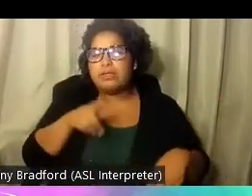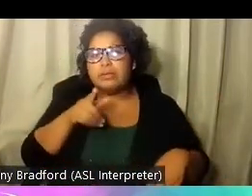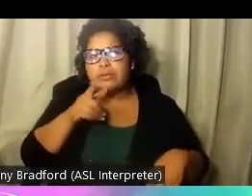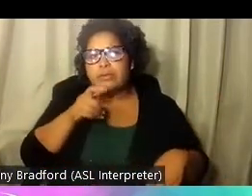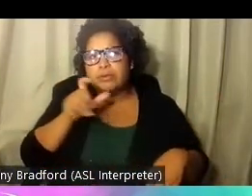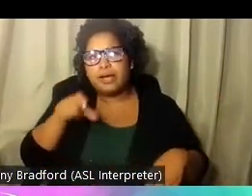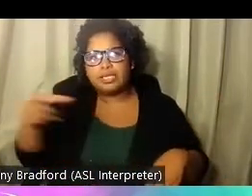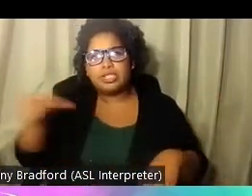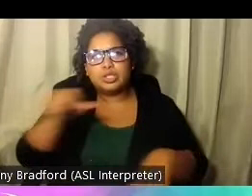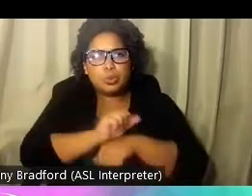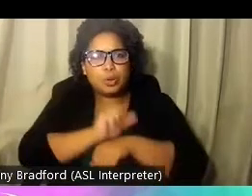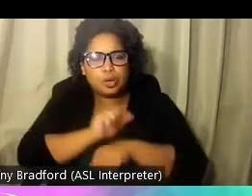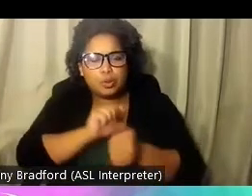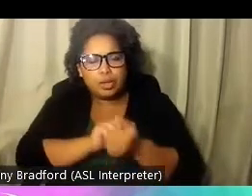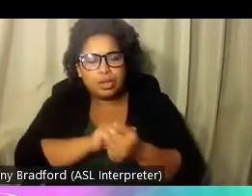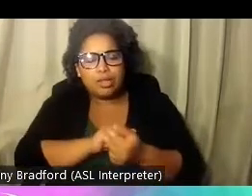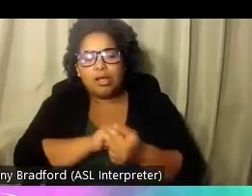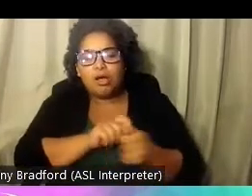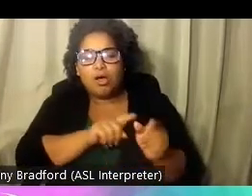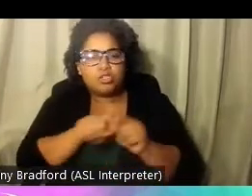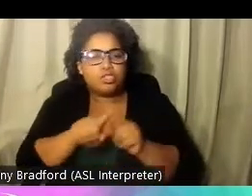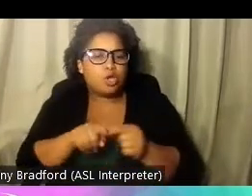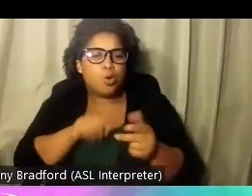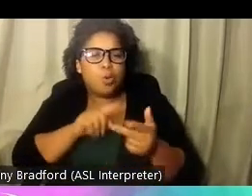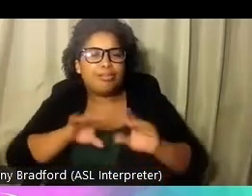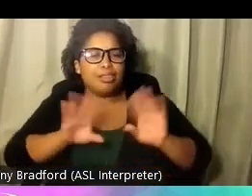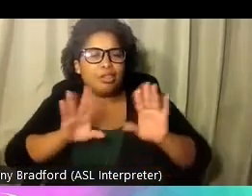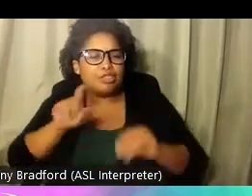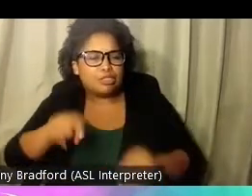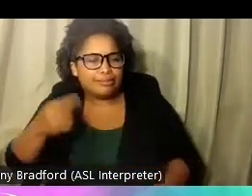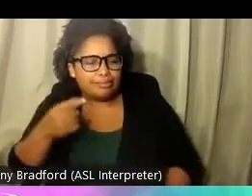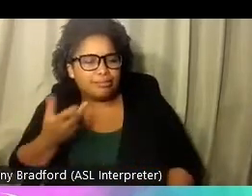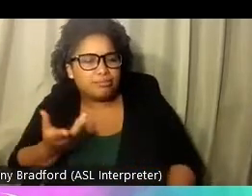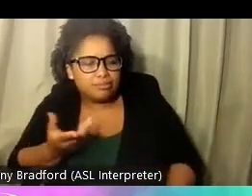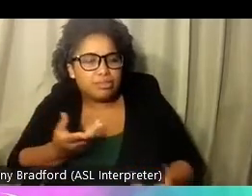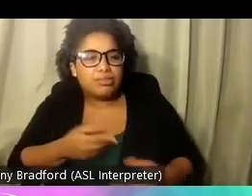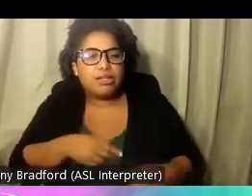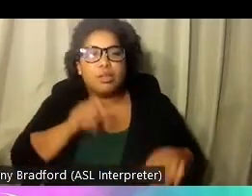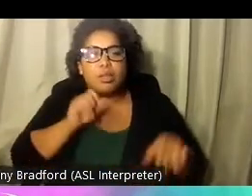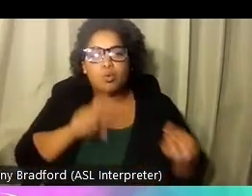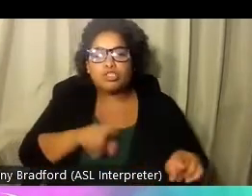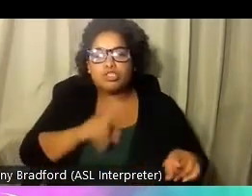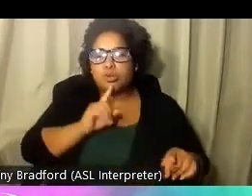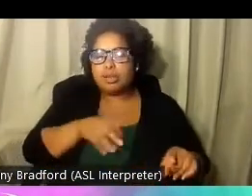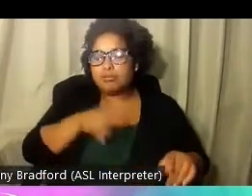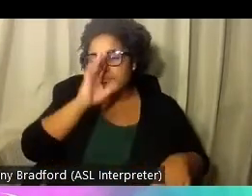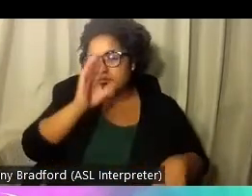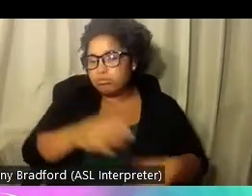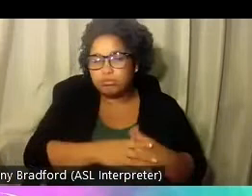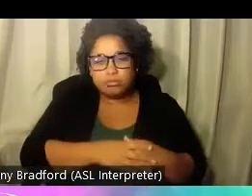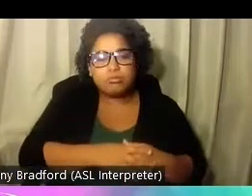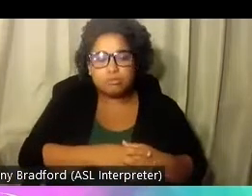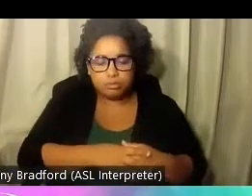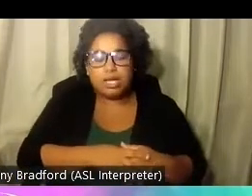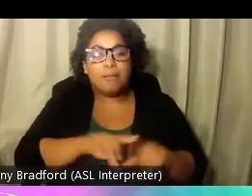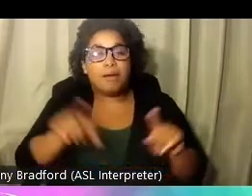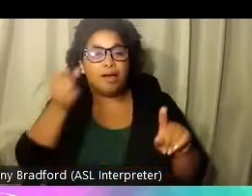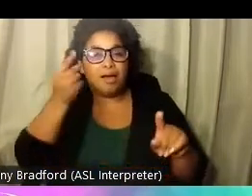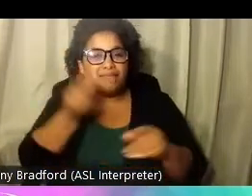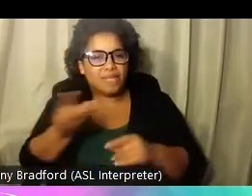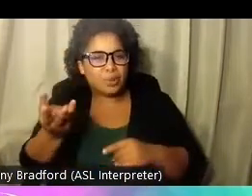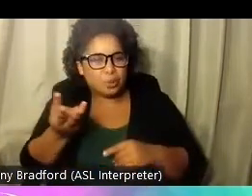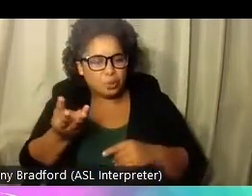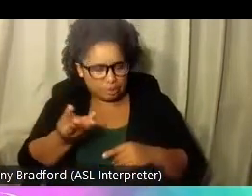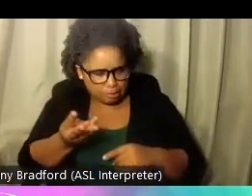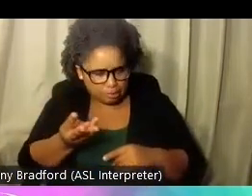would need to work with, and what clarifications I needed. The questions are pretty straightforward, but there were a few that I